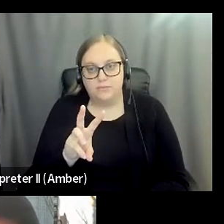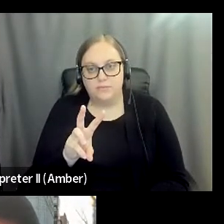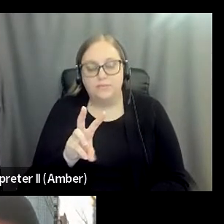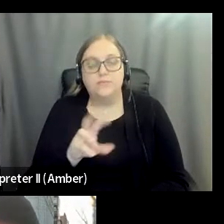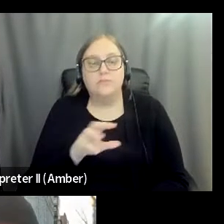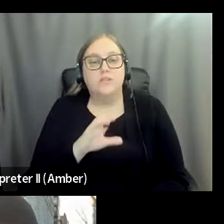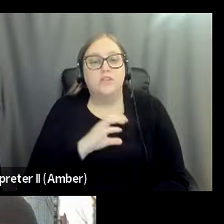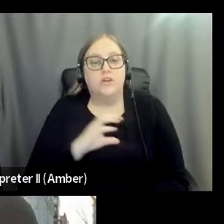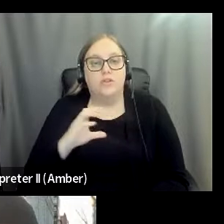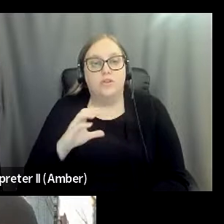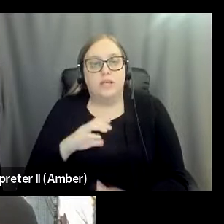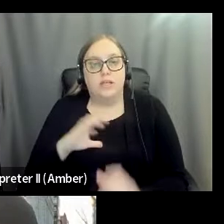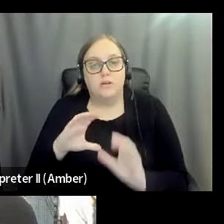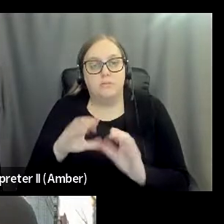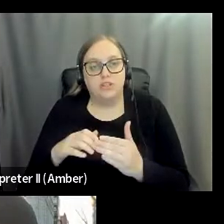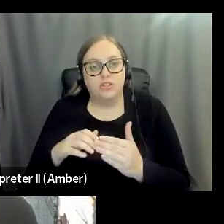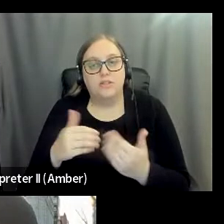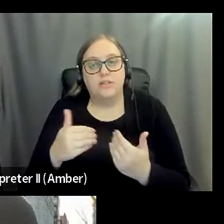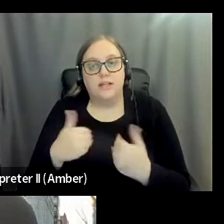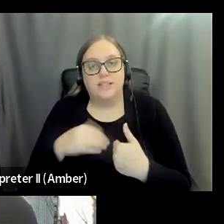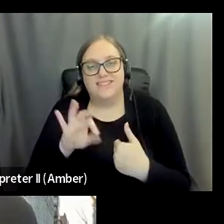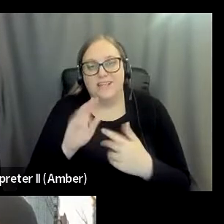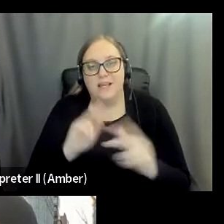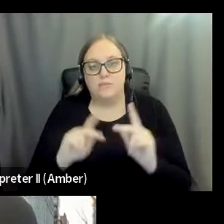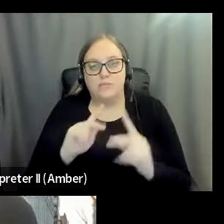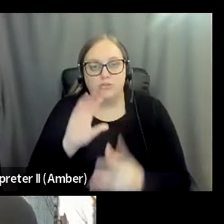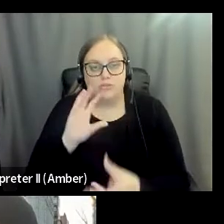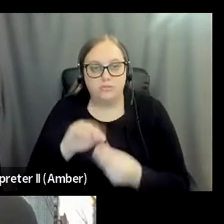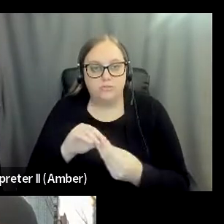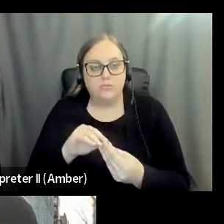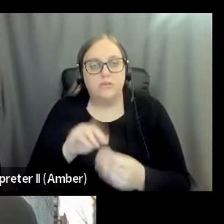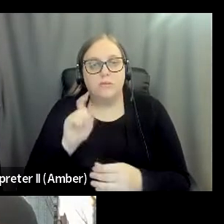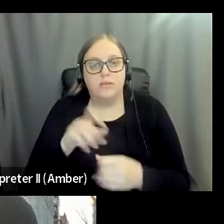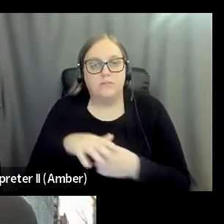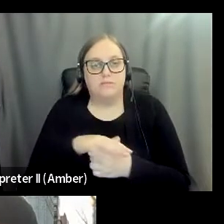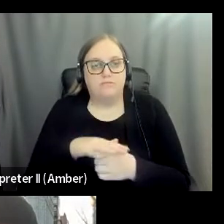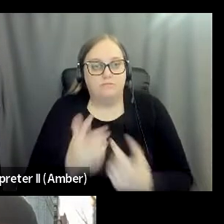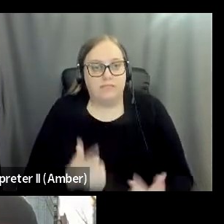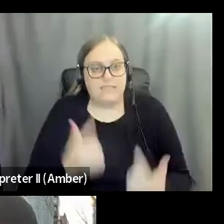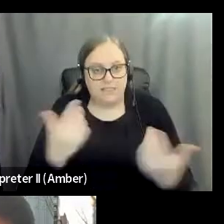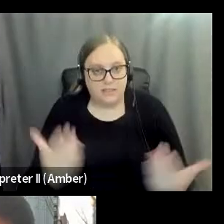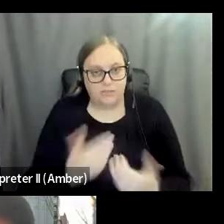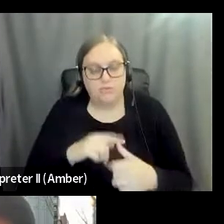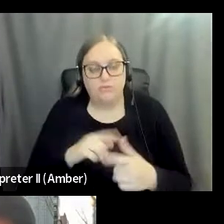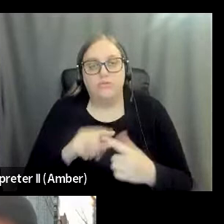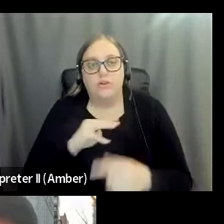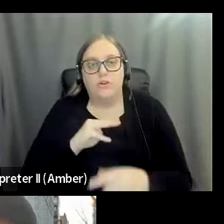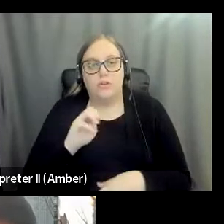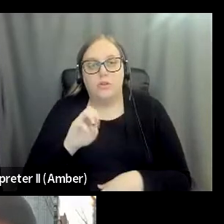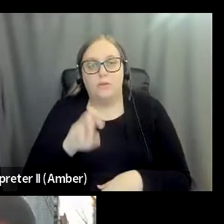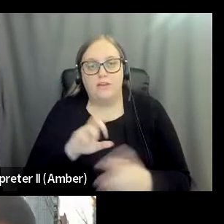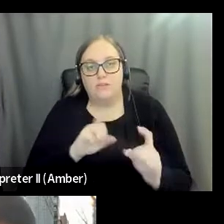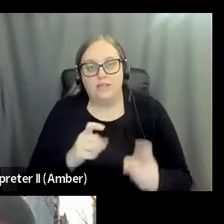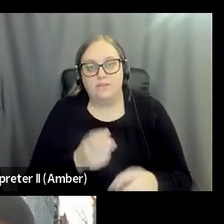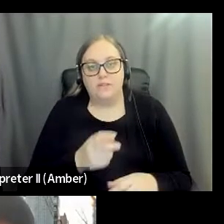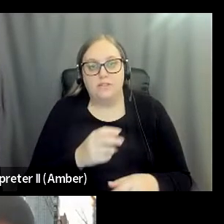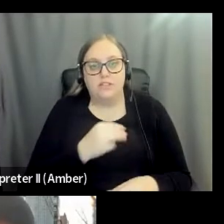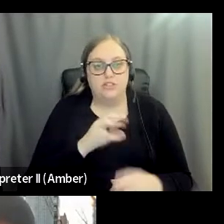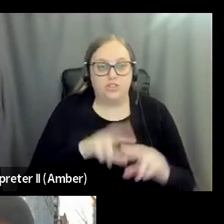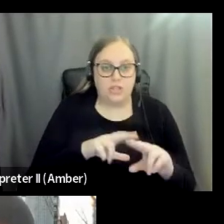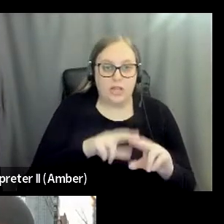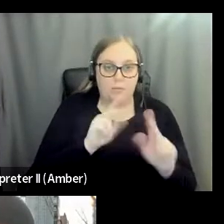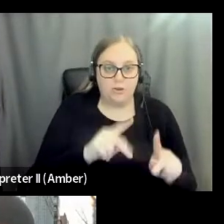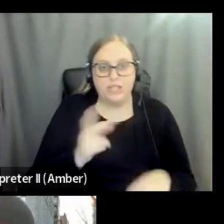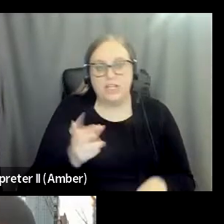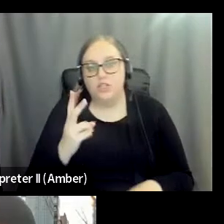The commission consists of 9 members, all of whom must be district residents. The mayor shall appoint the chairperson as well as 2 members, one